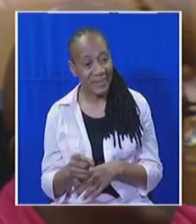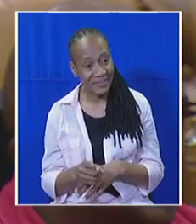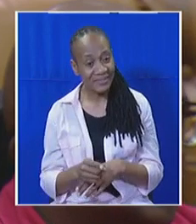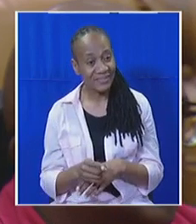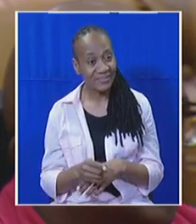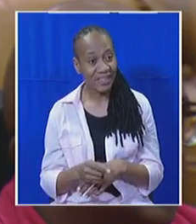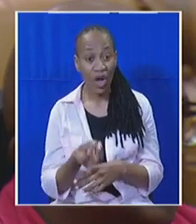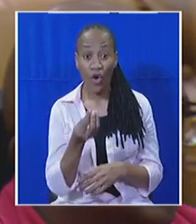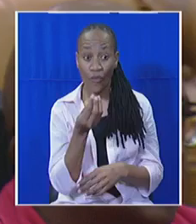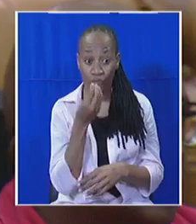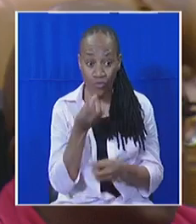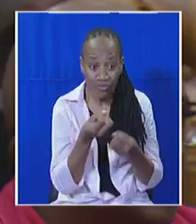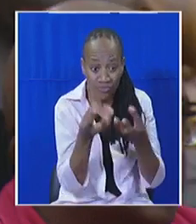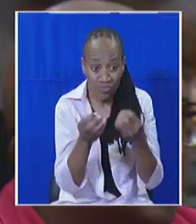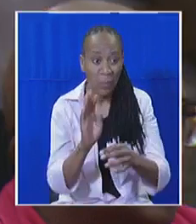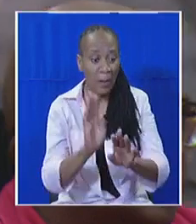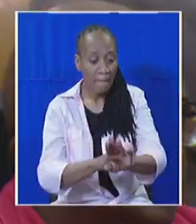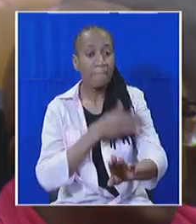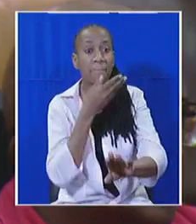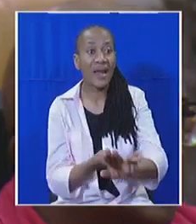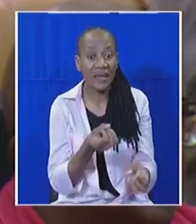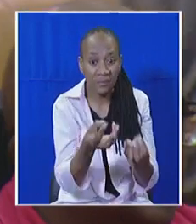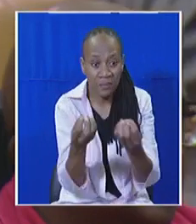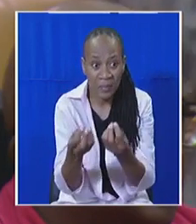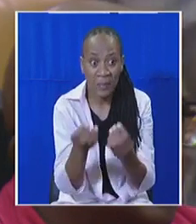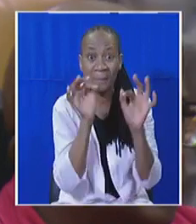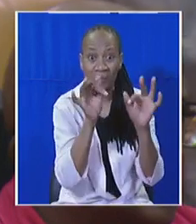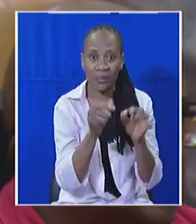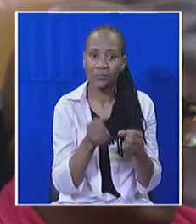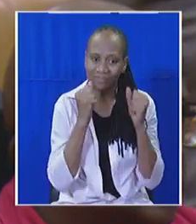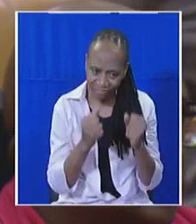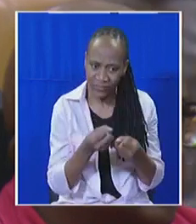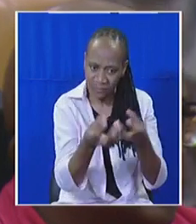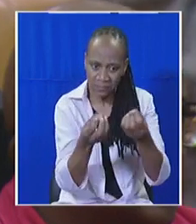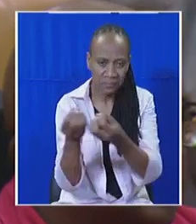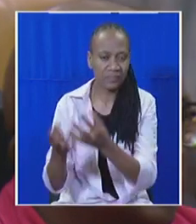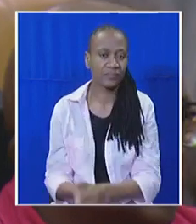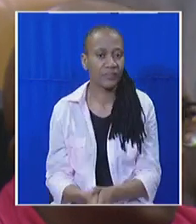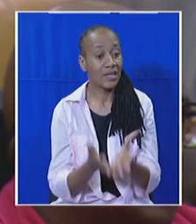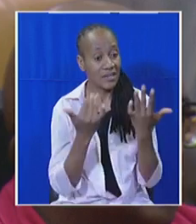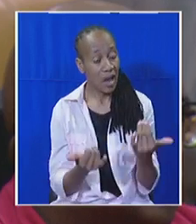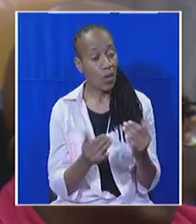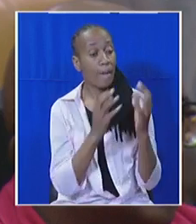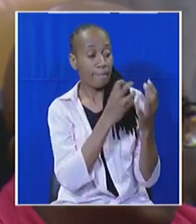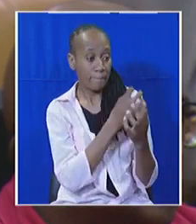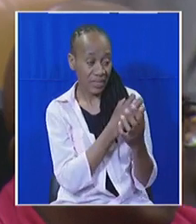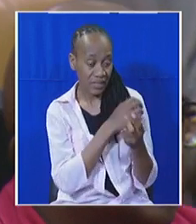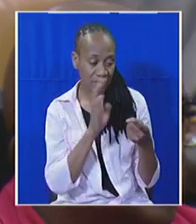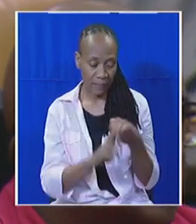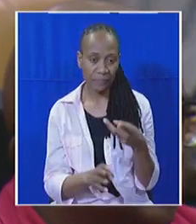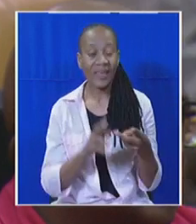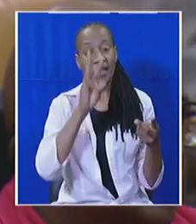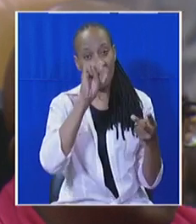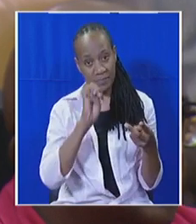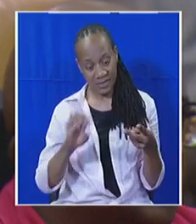food parcels and blankets to ANC-linked people in those villages. We call on the Minister of Kokta and the MEC in the